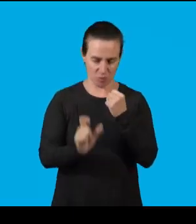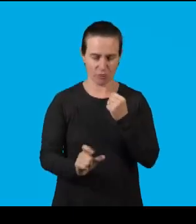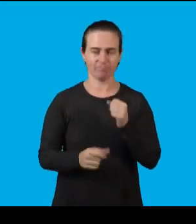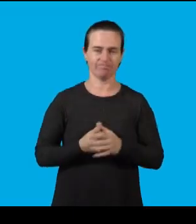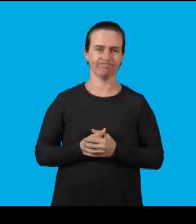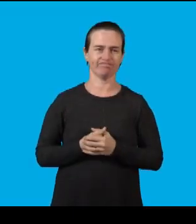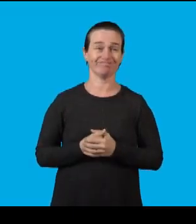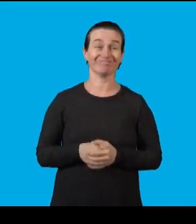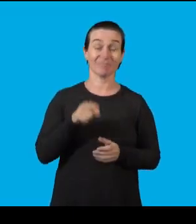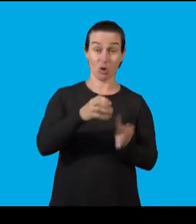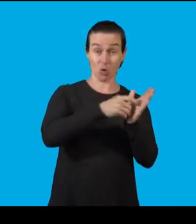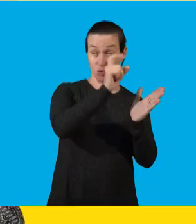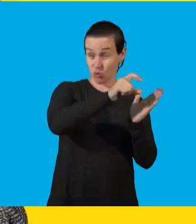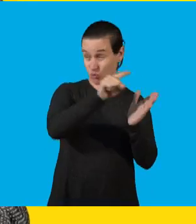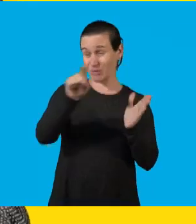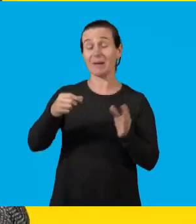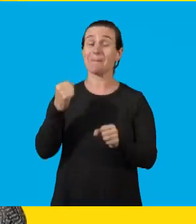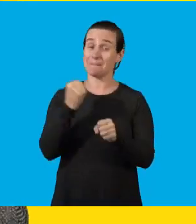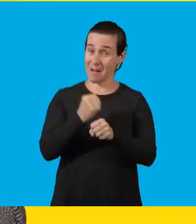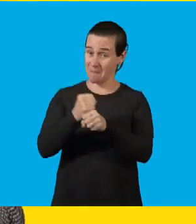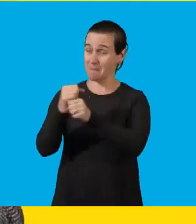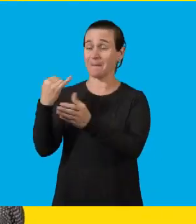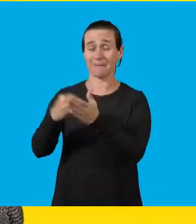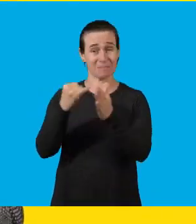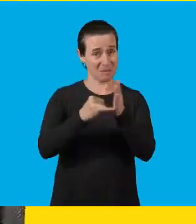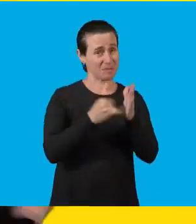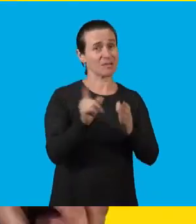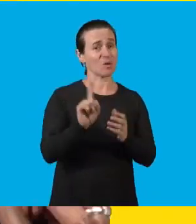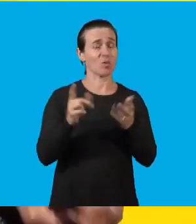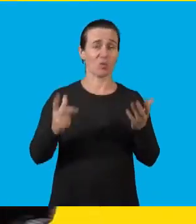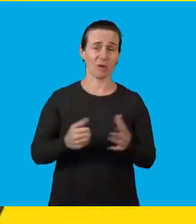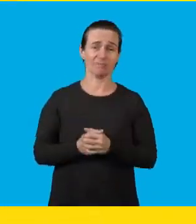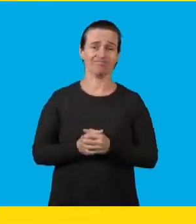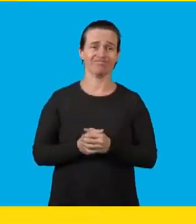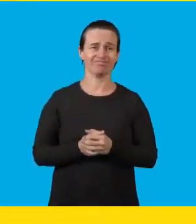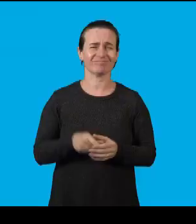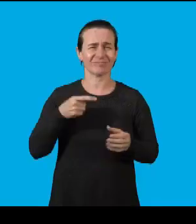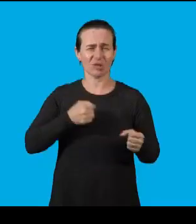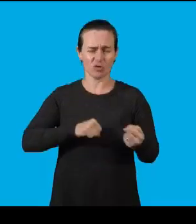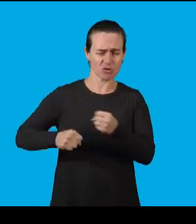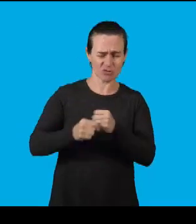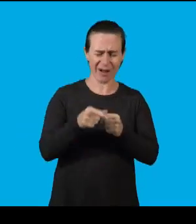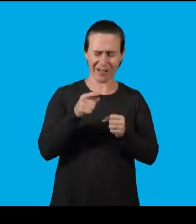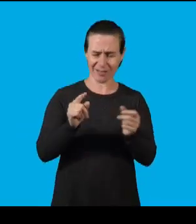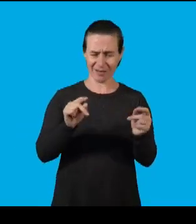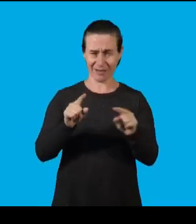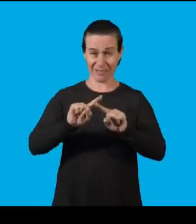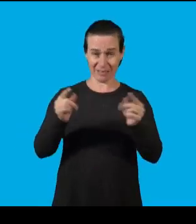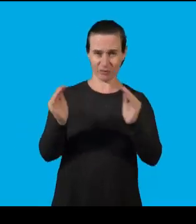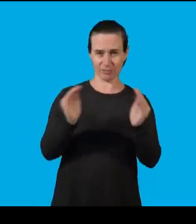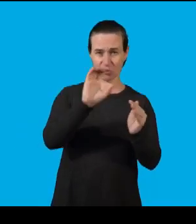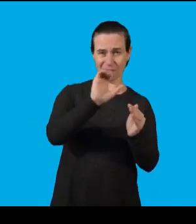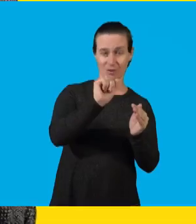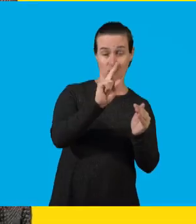And then in terms of the common errors that young learners often make, they often struggle to see cause and effect.